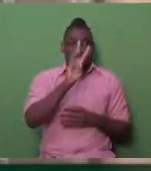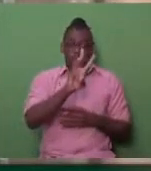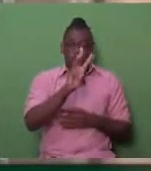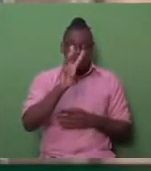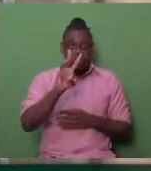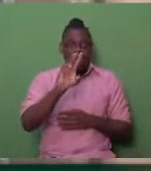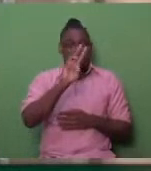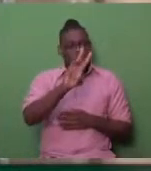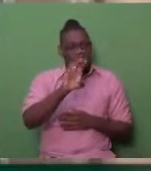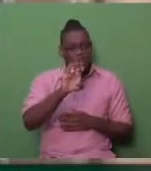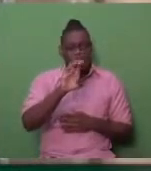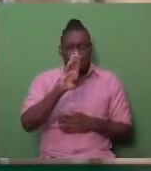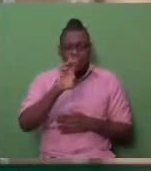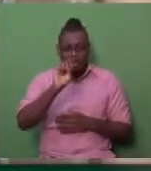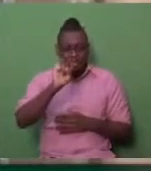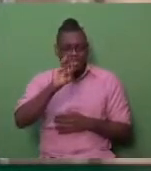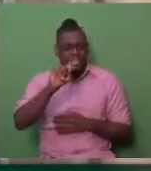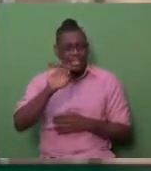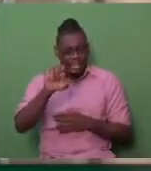this ministry?